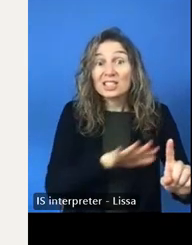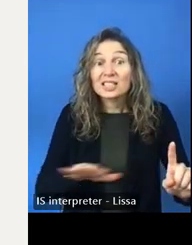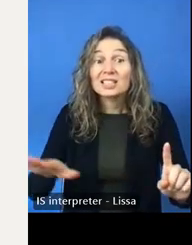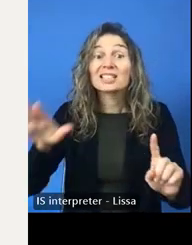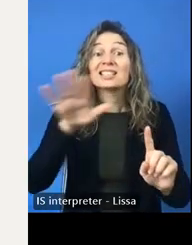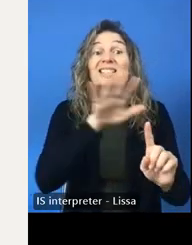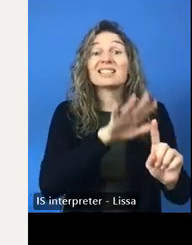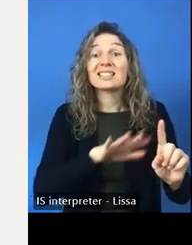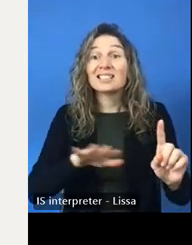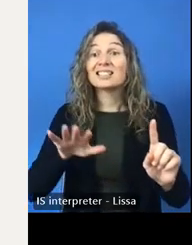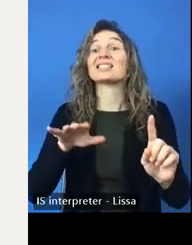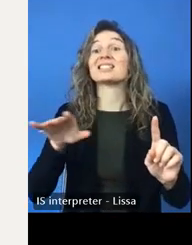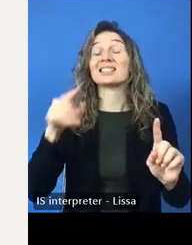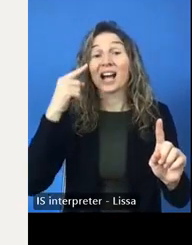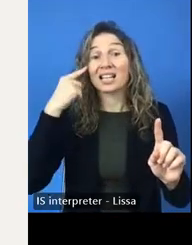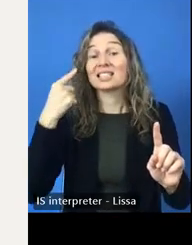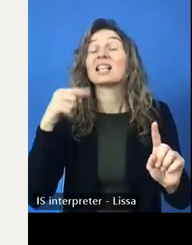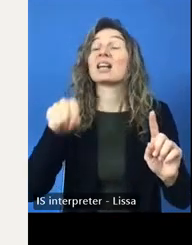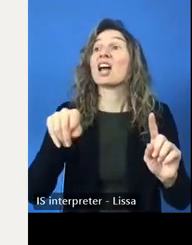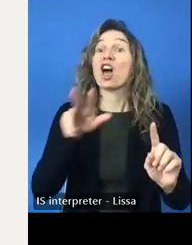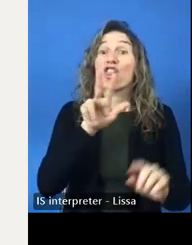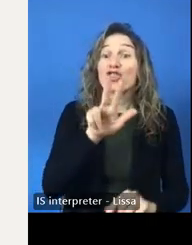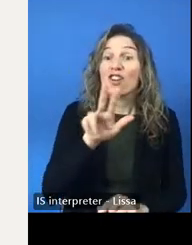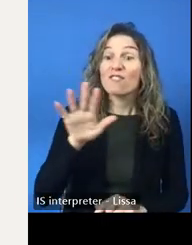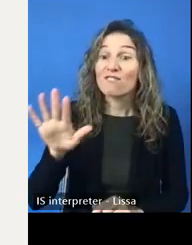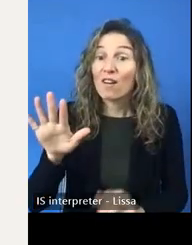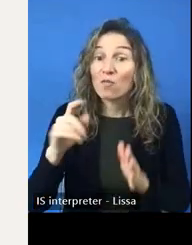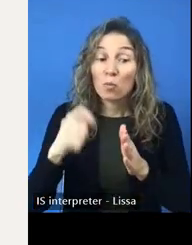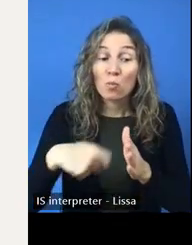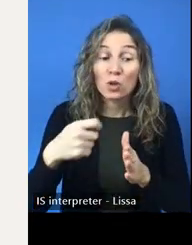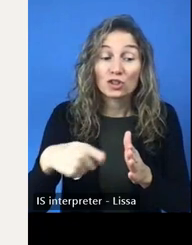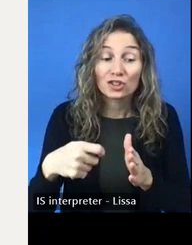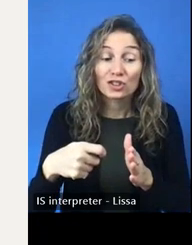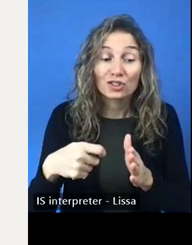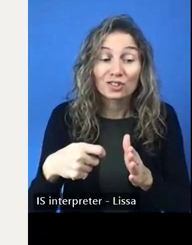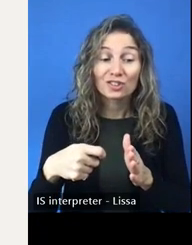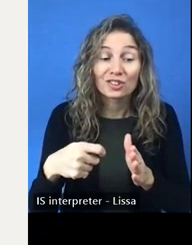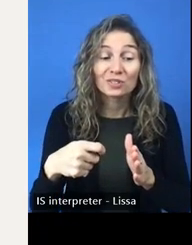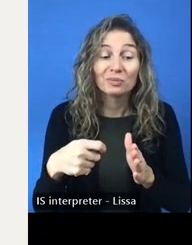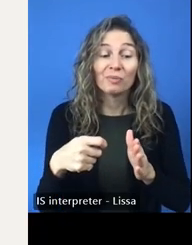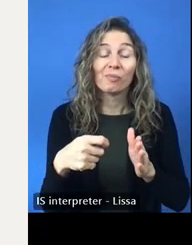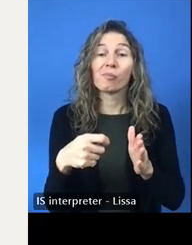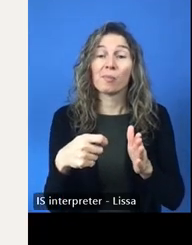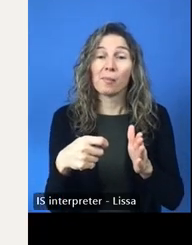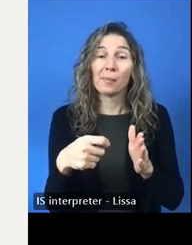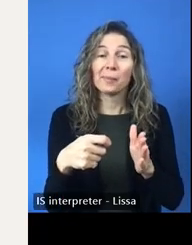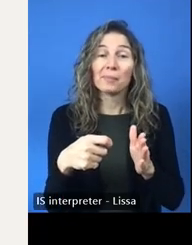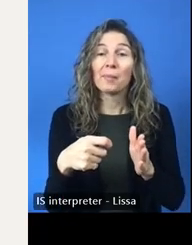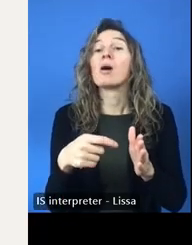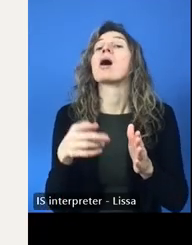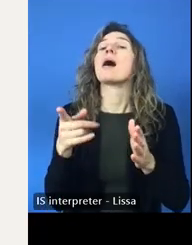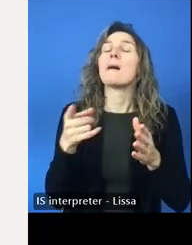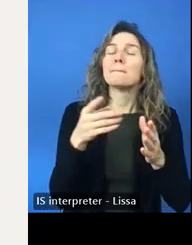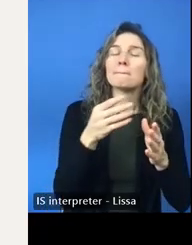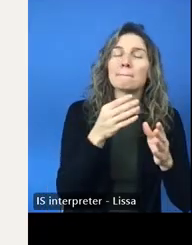And with this experience, we created our methodology how